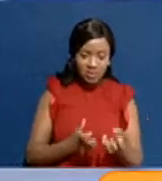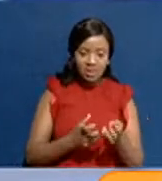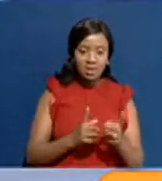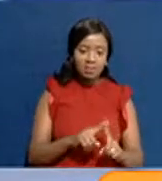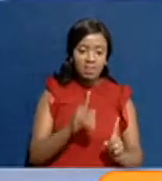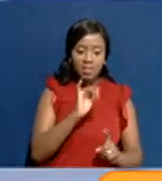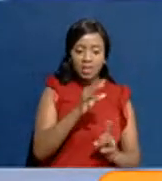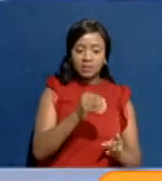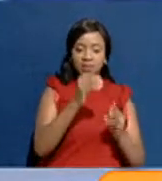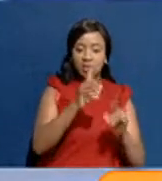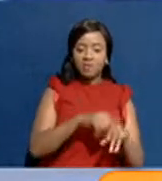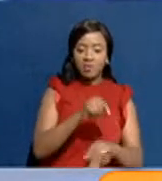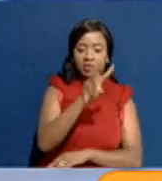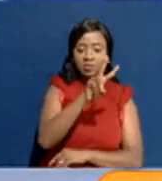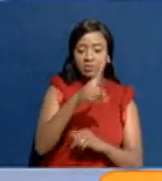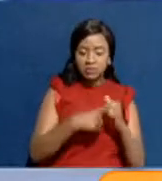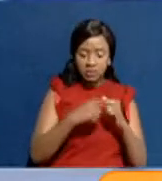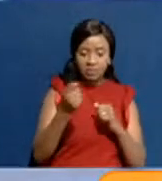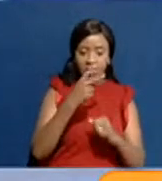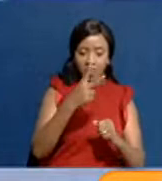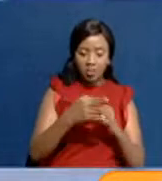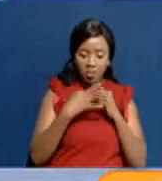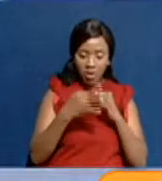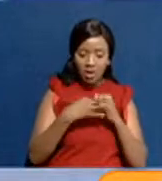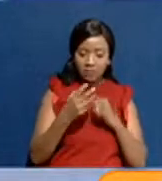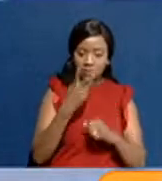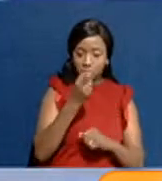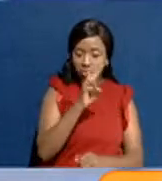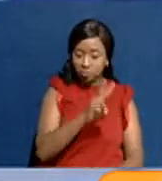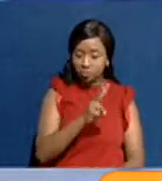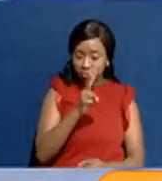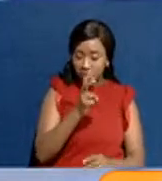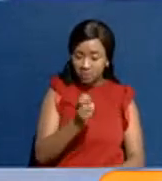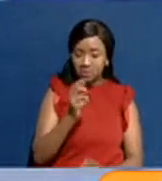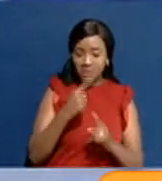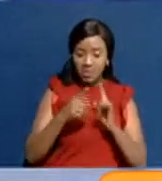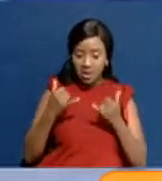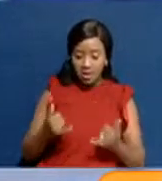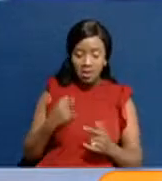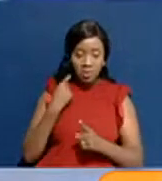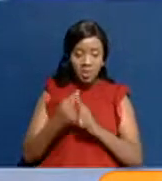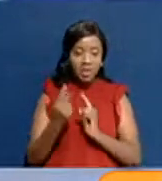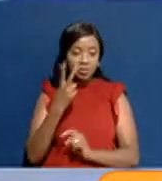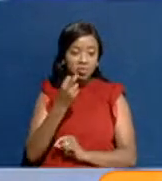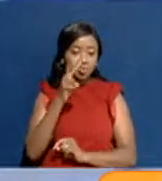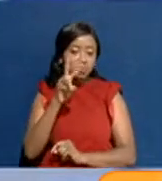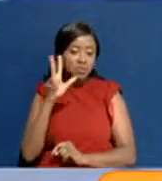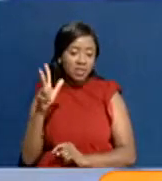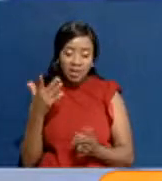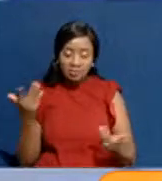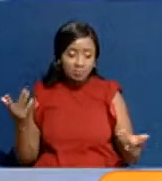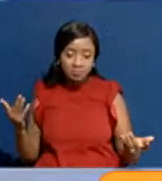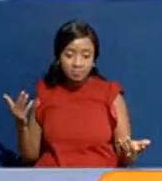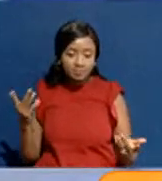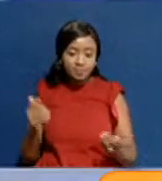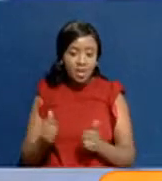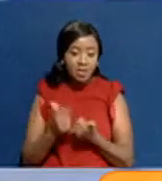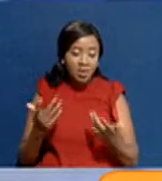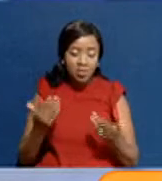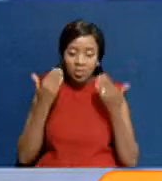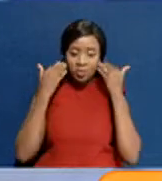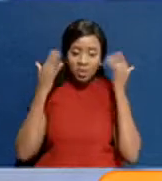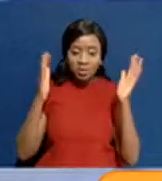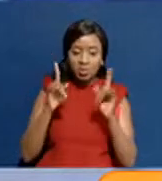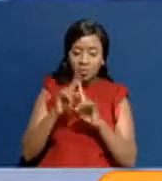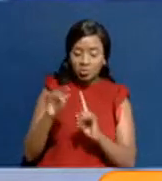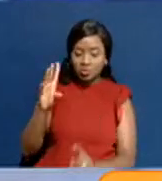issued on 26th of August in the year 2020. We are now in 2023. We still don't know what has happened. Yeah. The Director of Public Prosecutions,